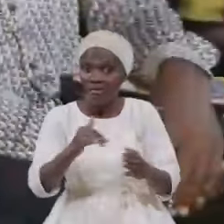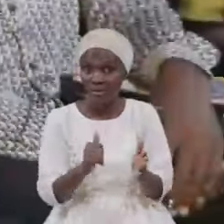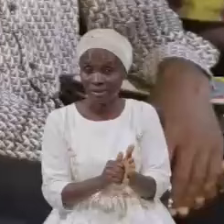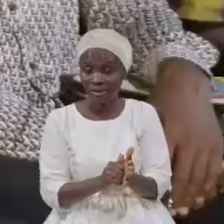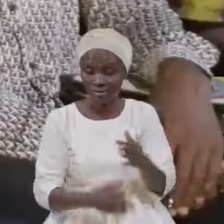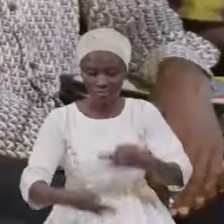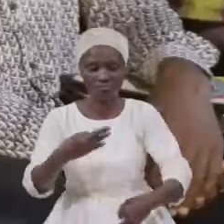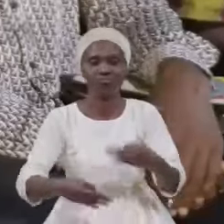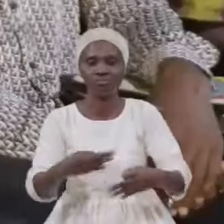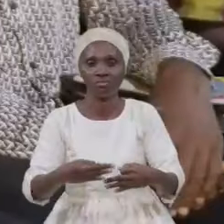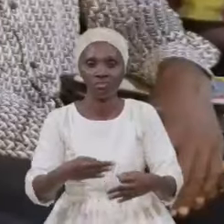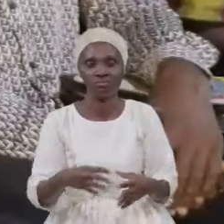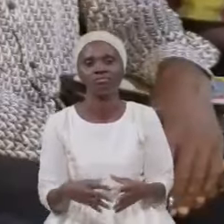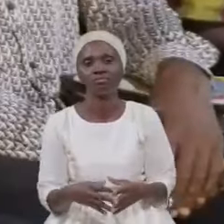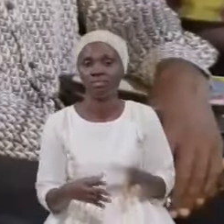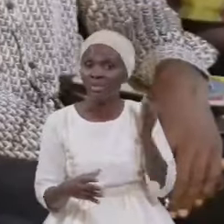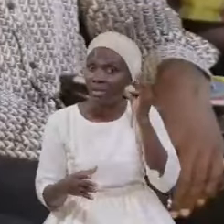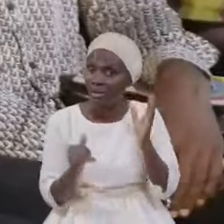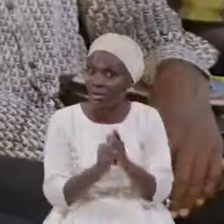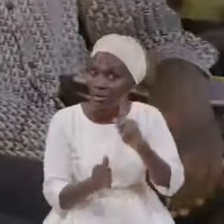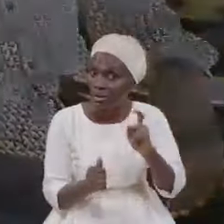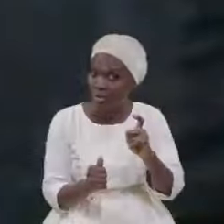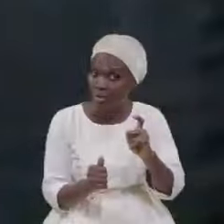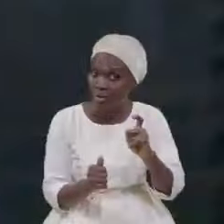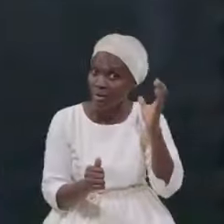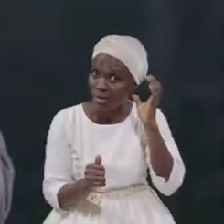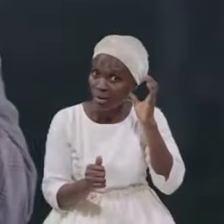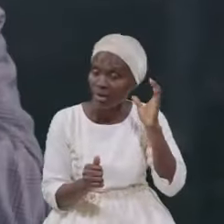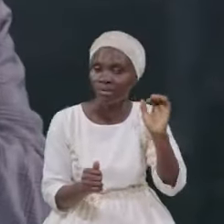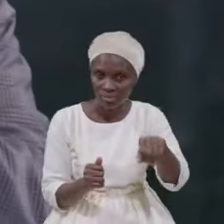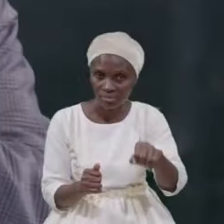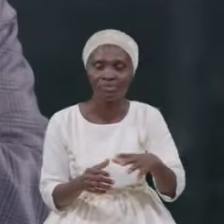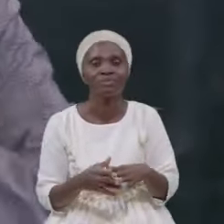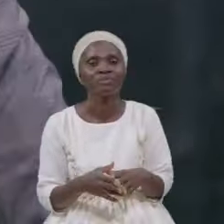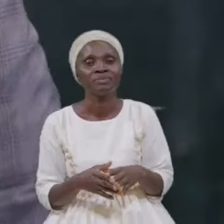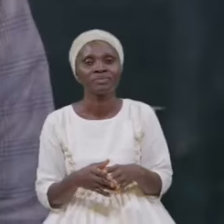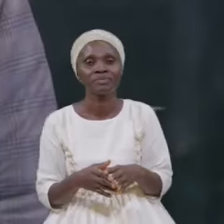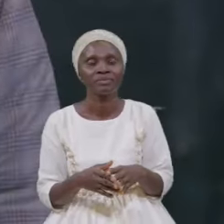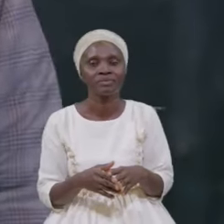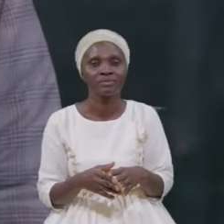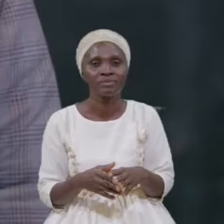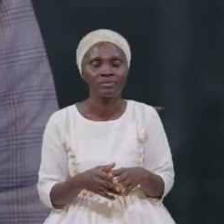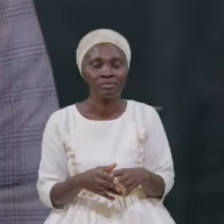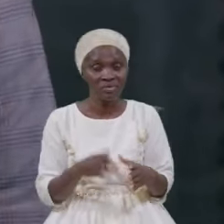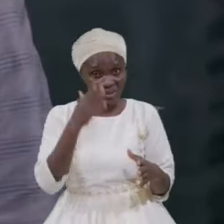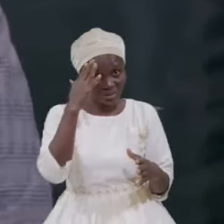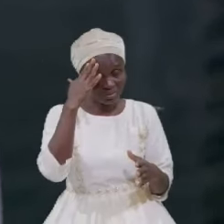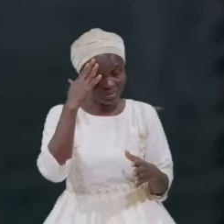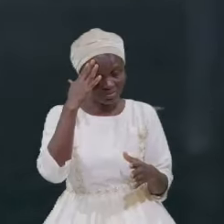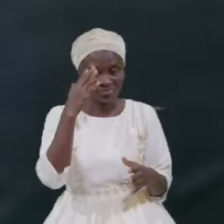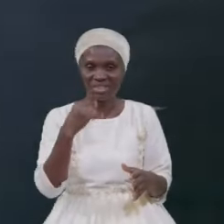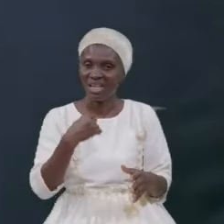Say yes. You know, I'm sorry for people in religion,